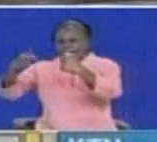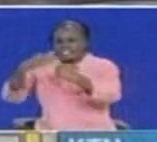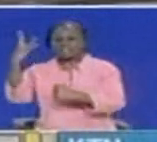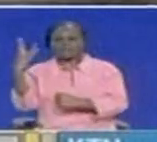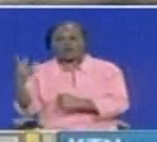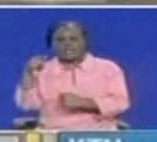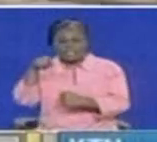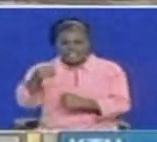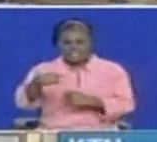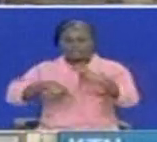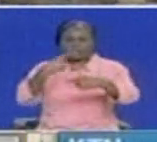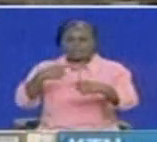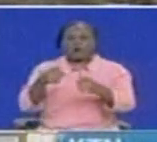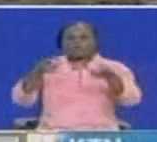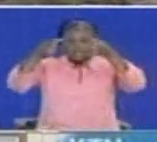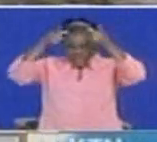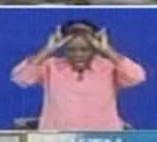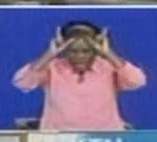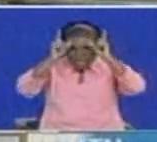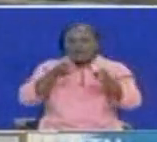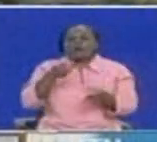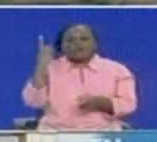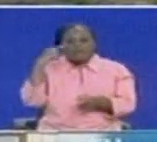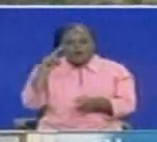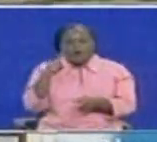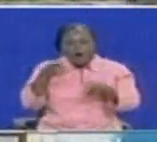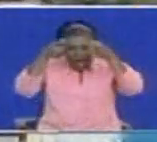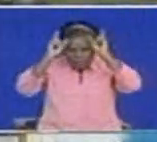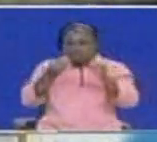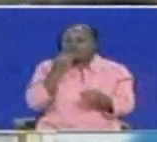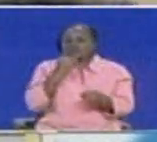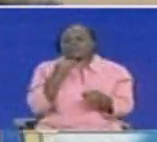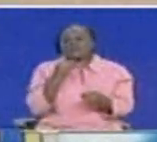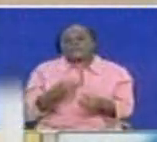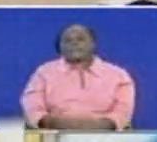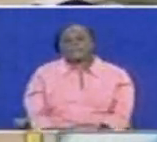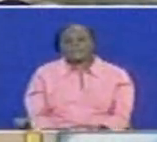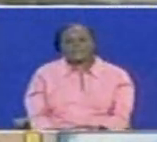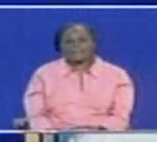conflict is usually about pasture and water. Habiba Ali, KTN.